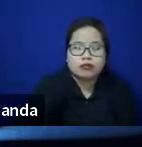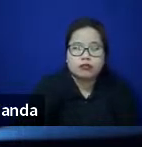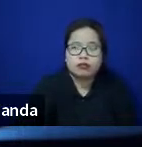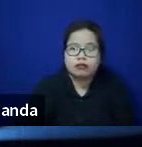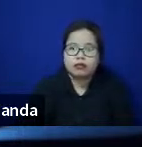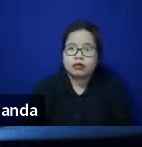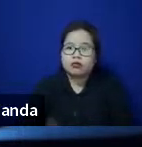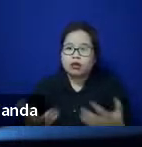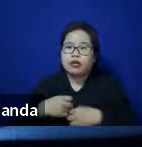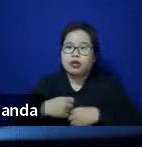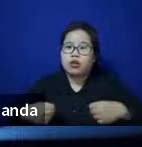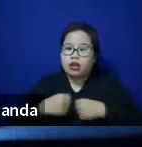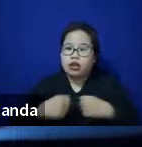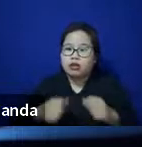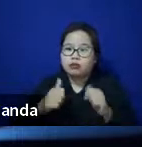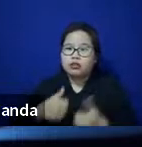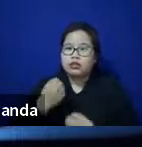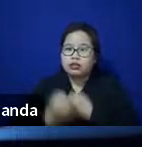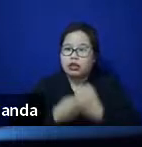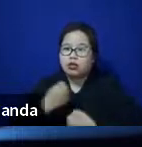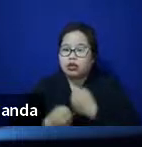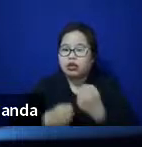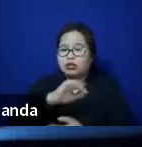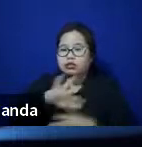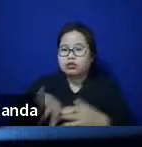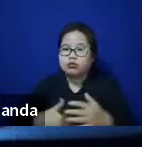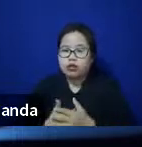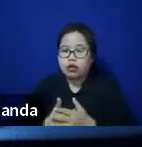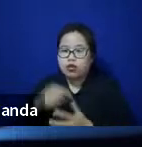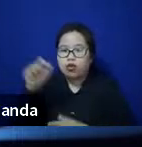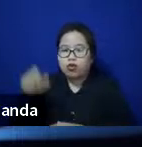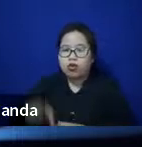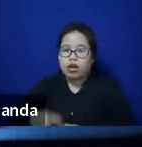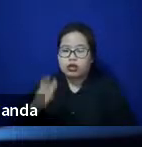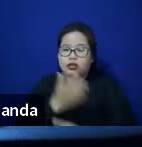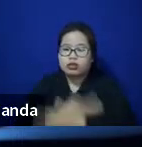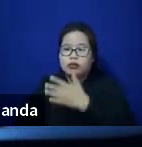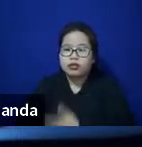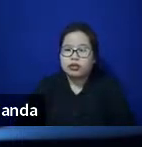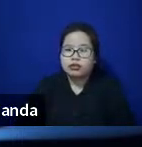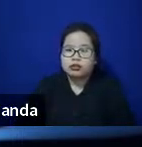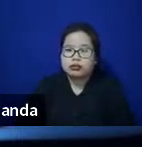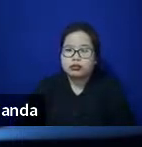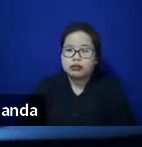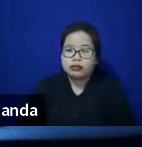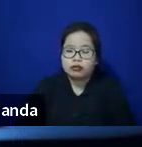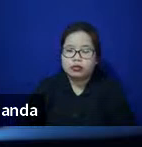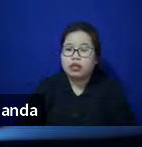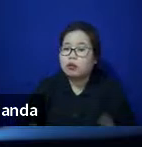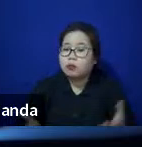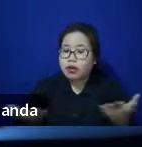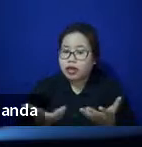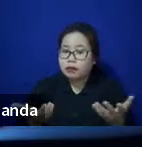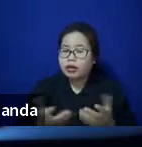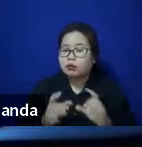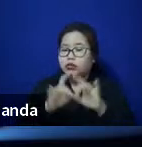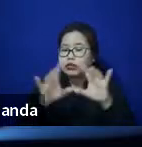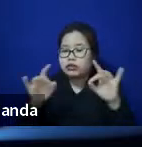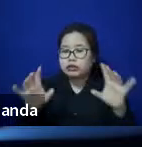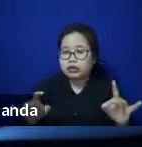matter how strong or how weak you were, you had a role